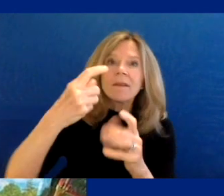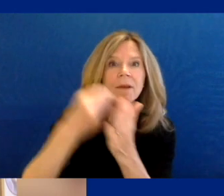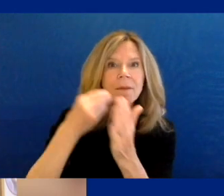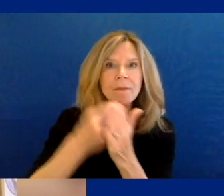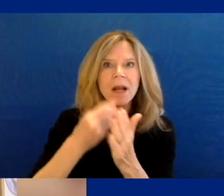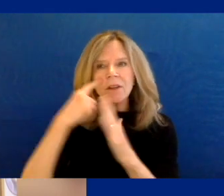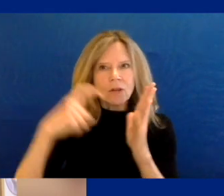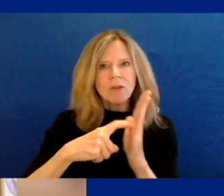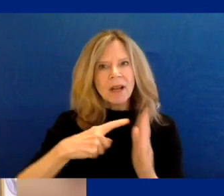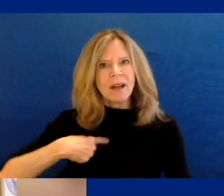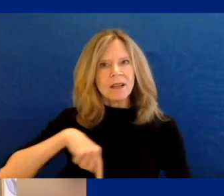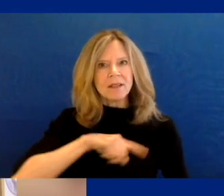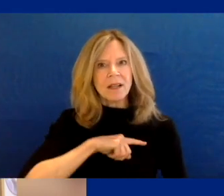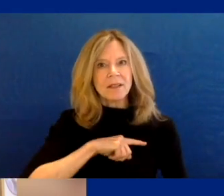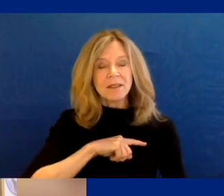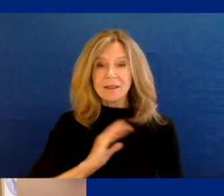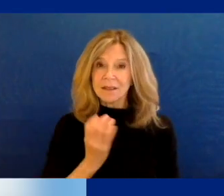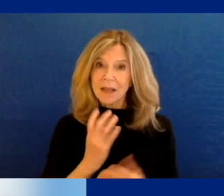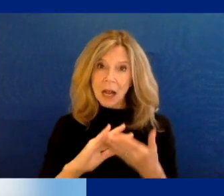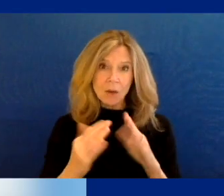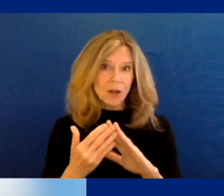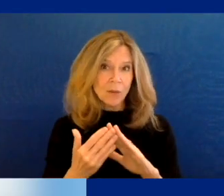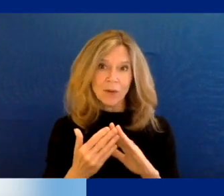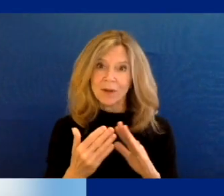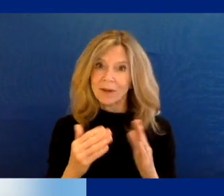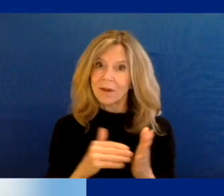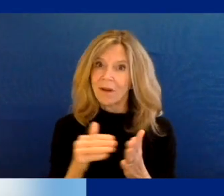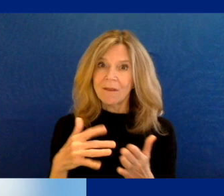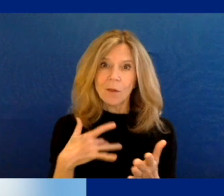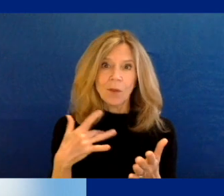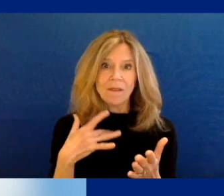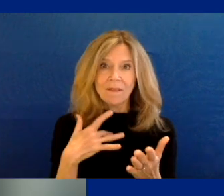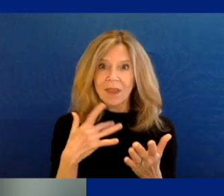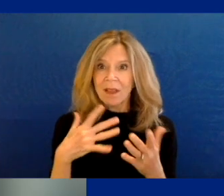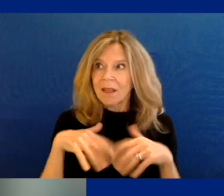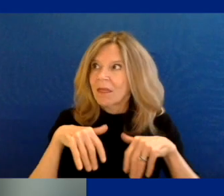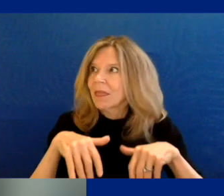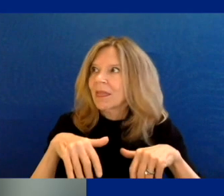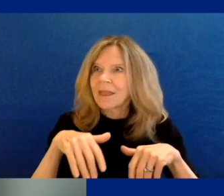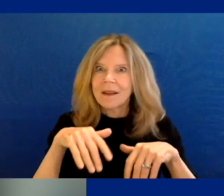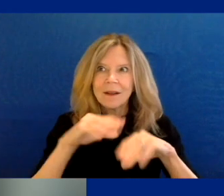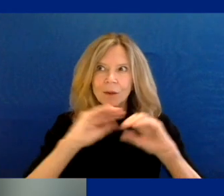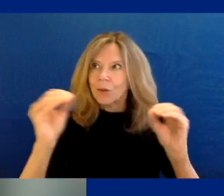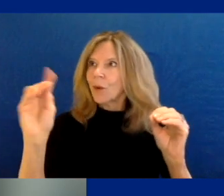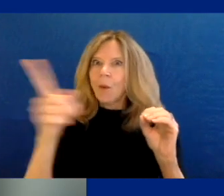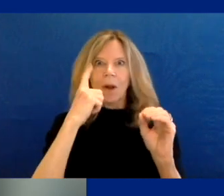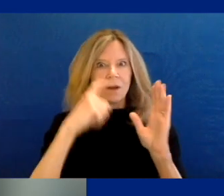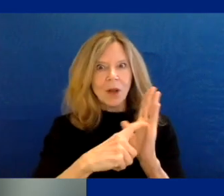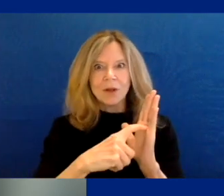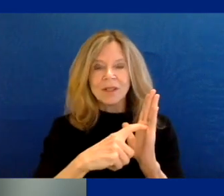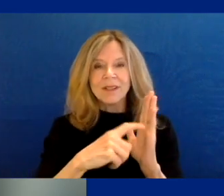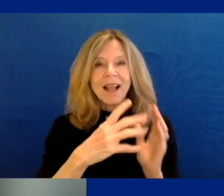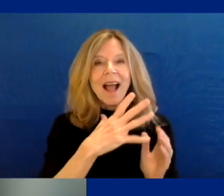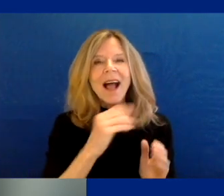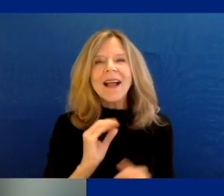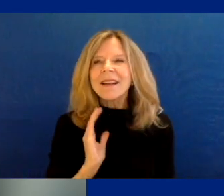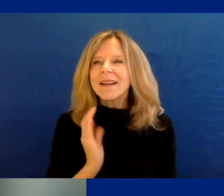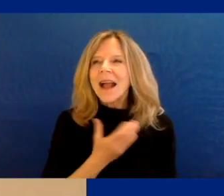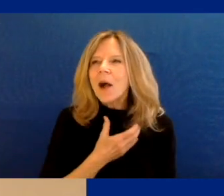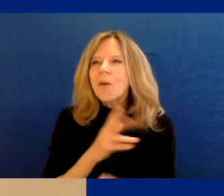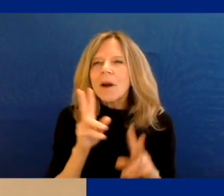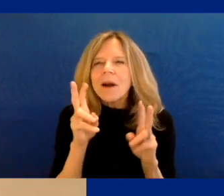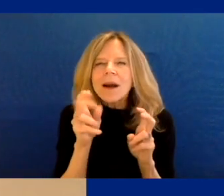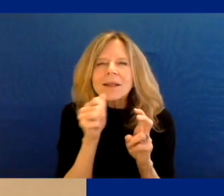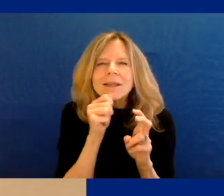us, especially as a community that often feels utterly invisible. The arts and culture